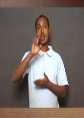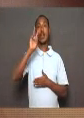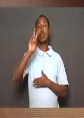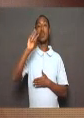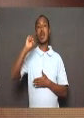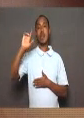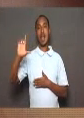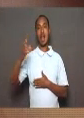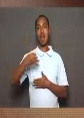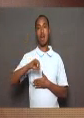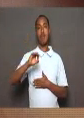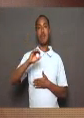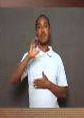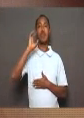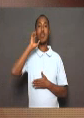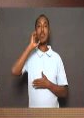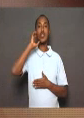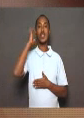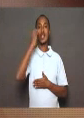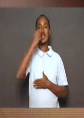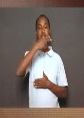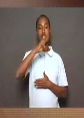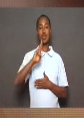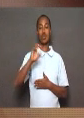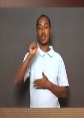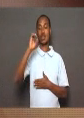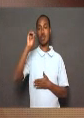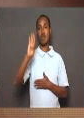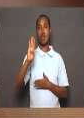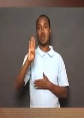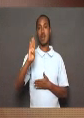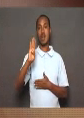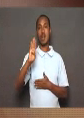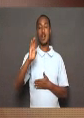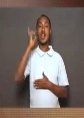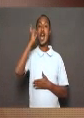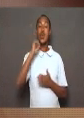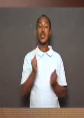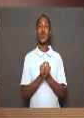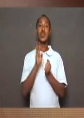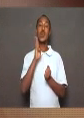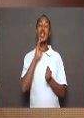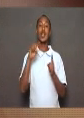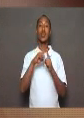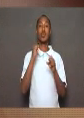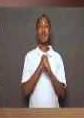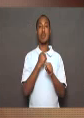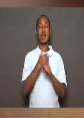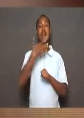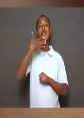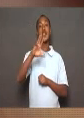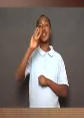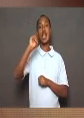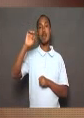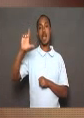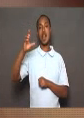2 milliliters of concentrated sulfuric acid is diluted with water to prepare a